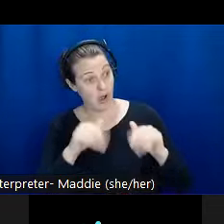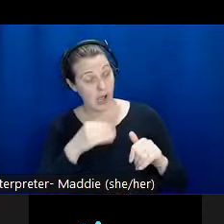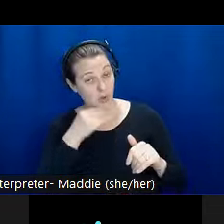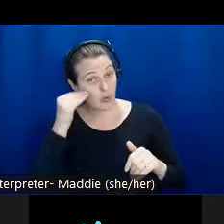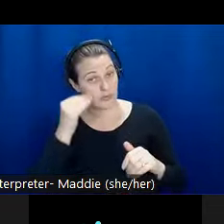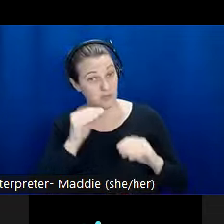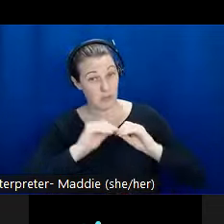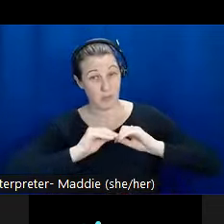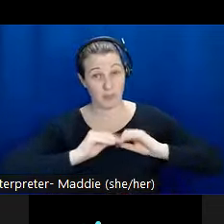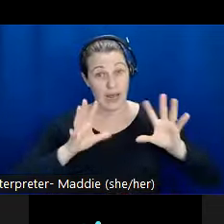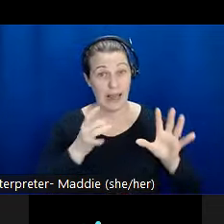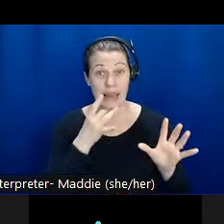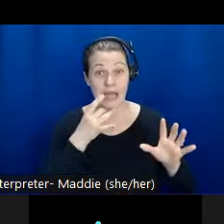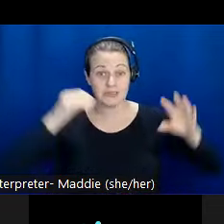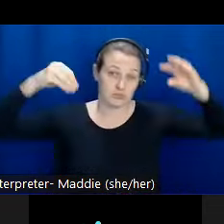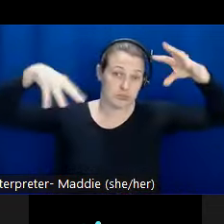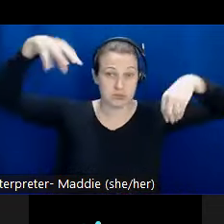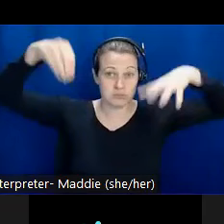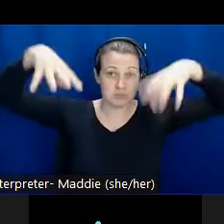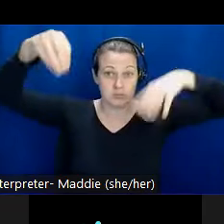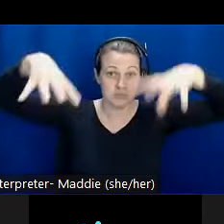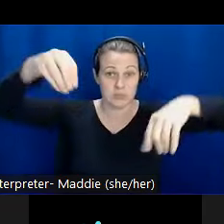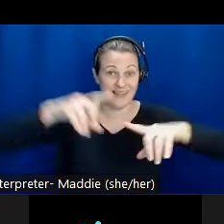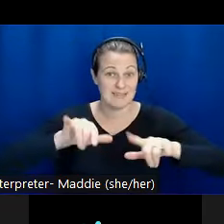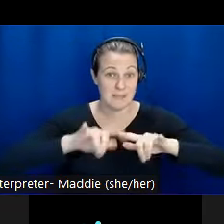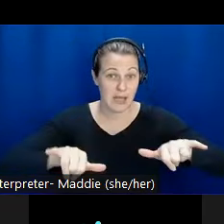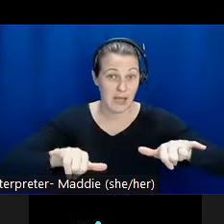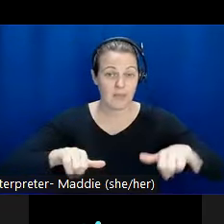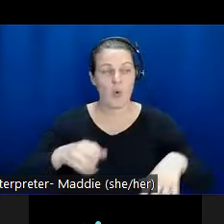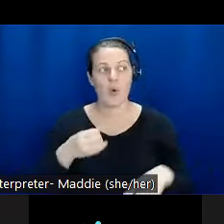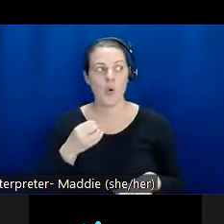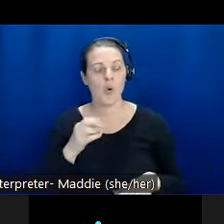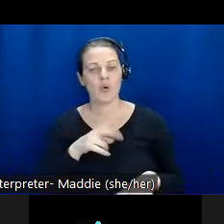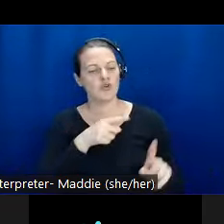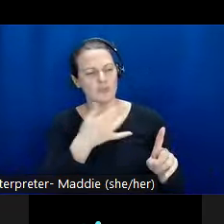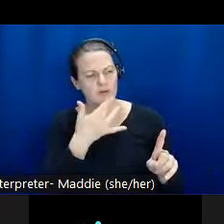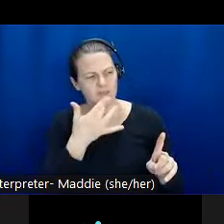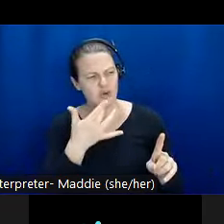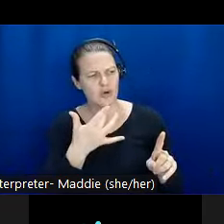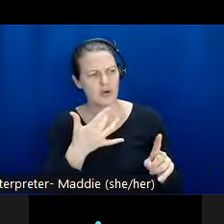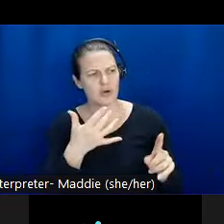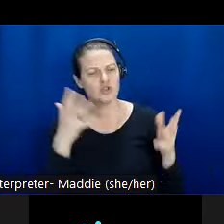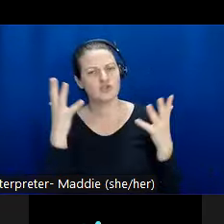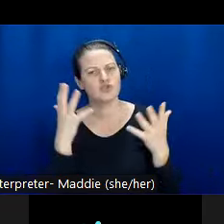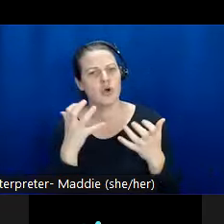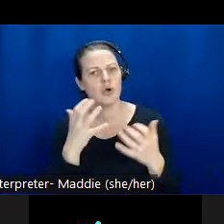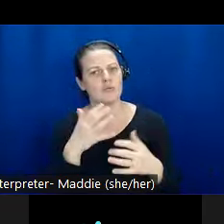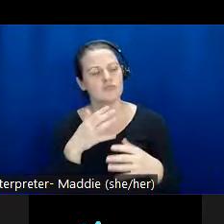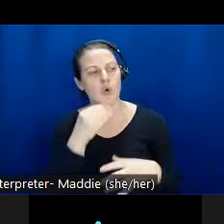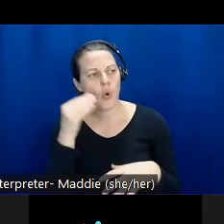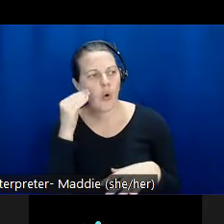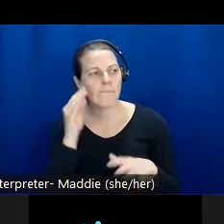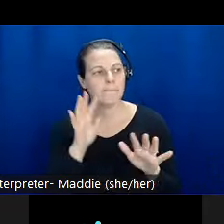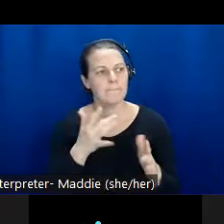Do you turn on all the lights at the same time? Or are you someone who prefers to have a very, very dim lit